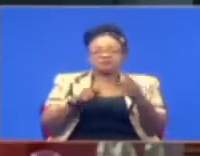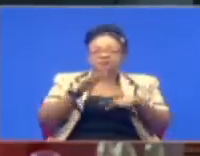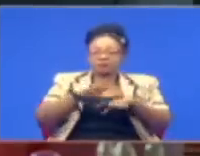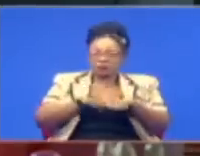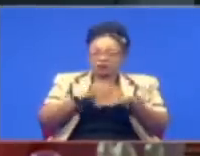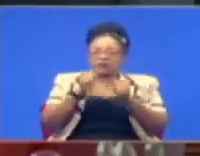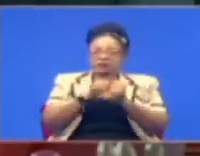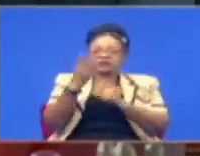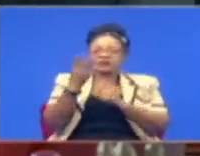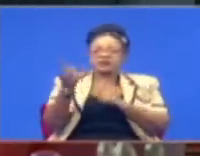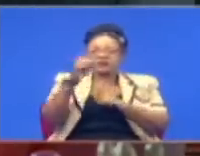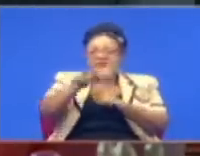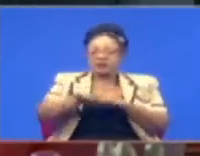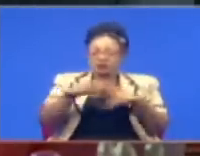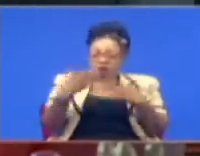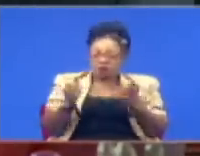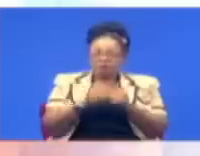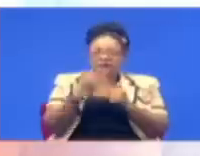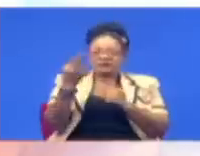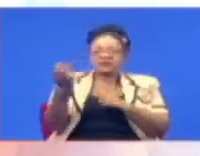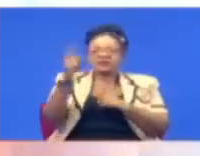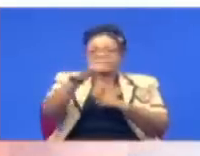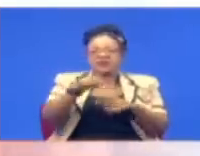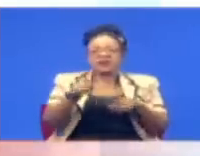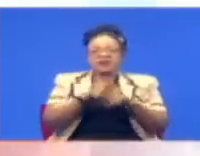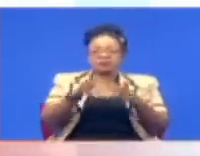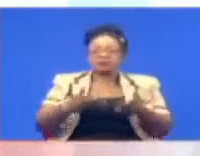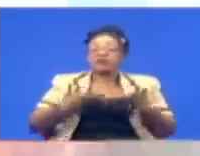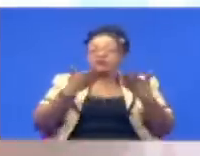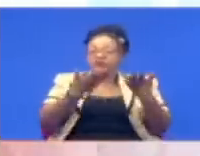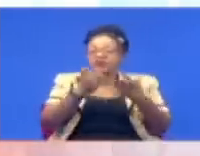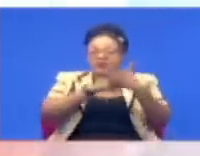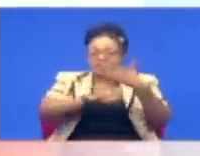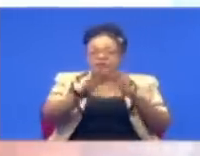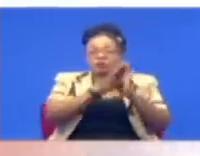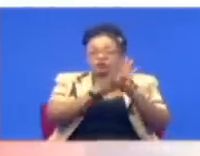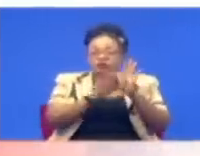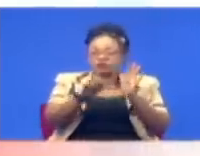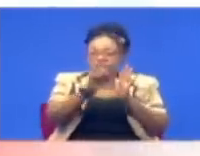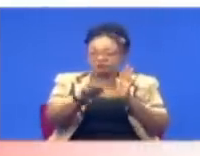14th day or on the 13th day as provided for under the Constitution?